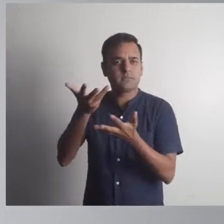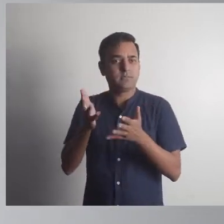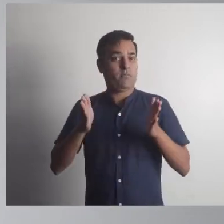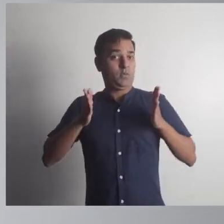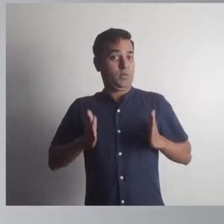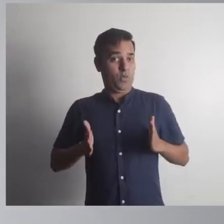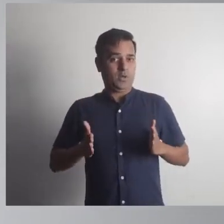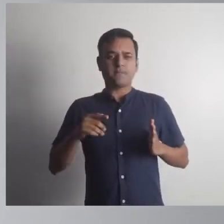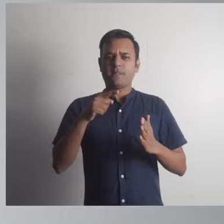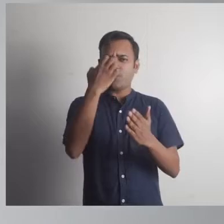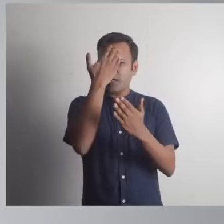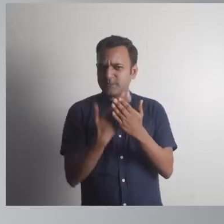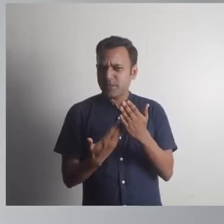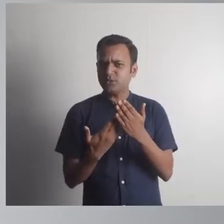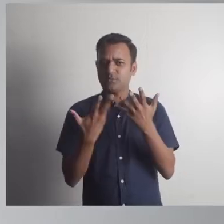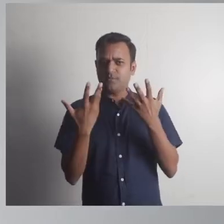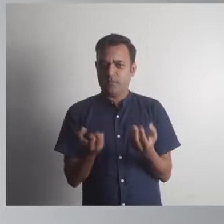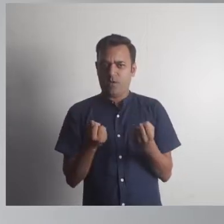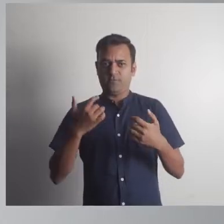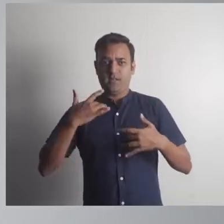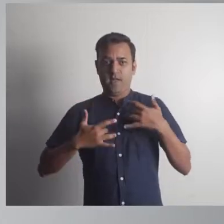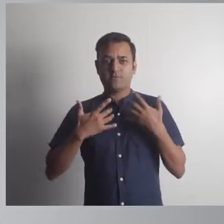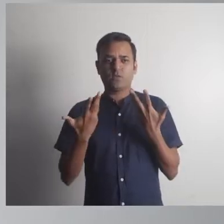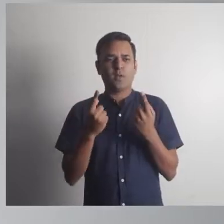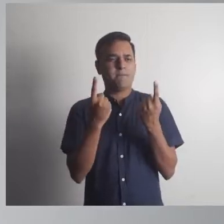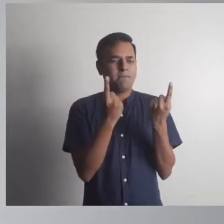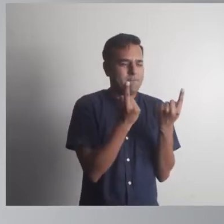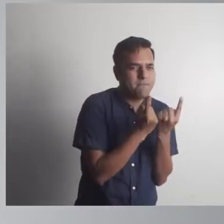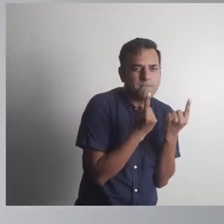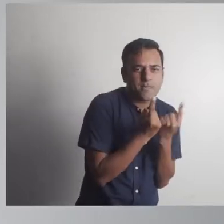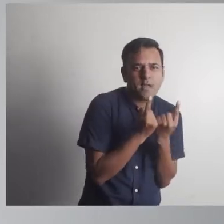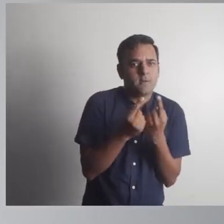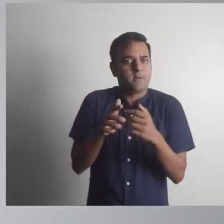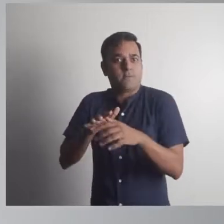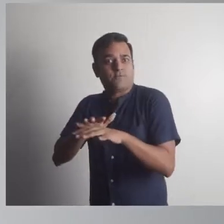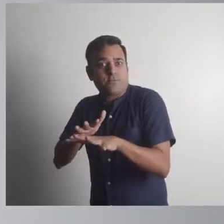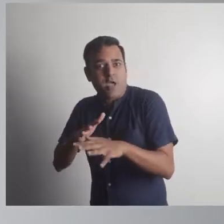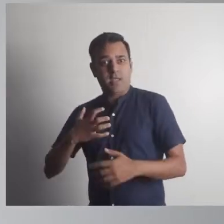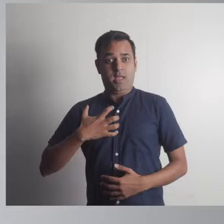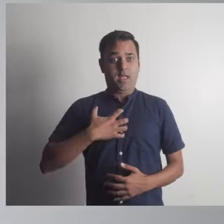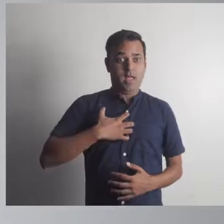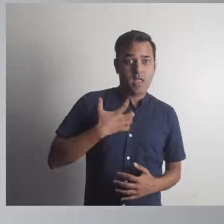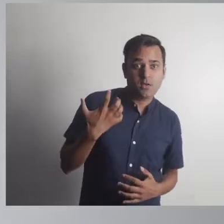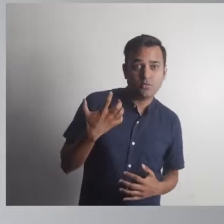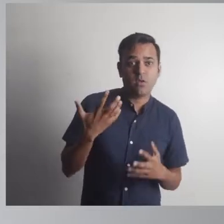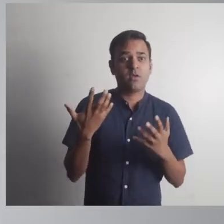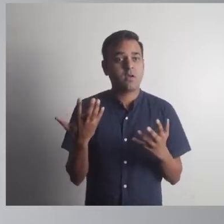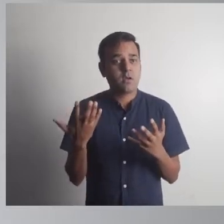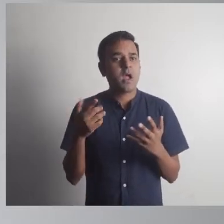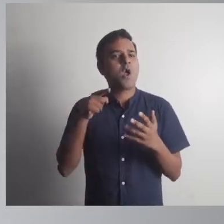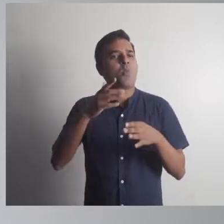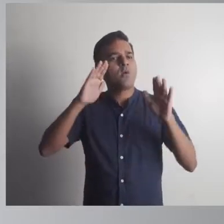also the most pain and fear and anger. So we've got to really do this work on sexual and reproductive health and rights